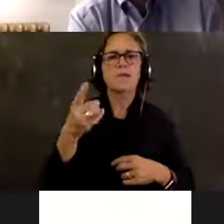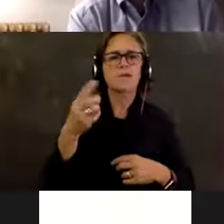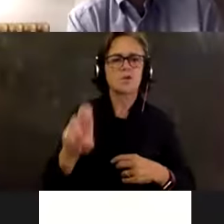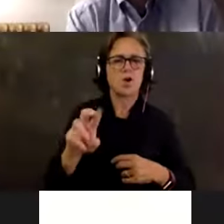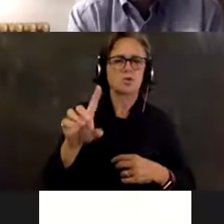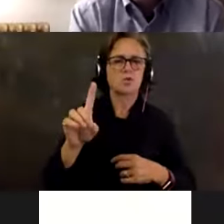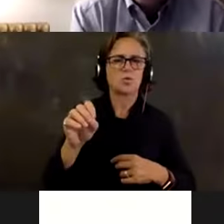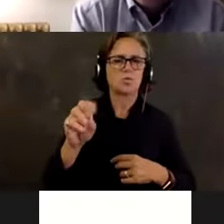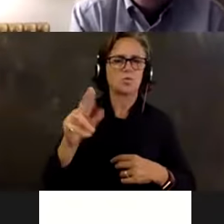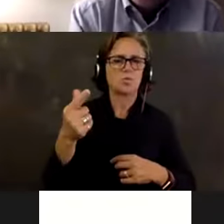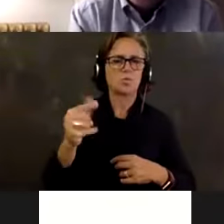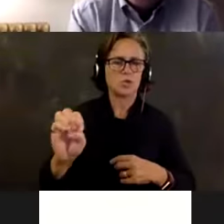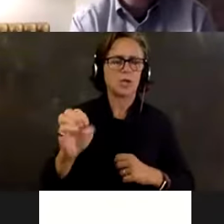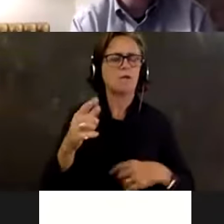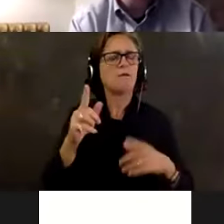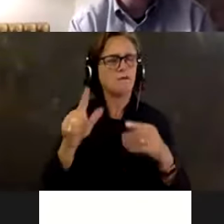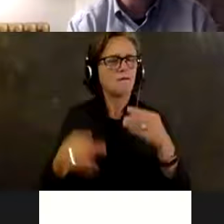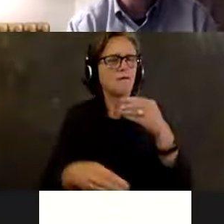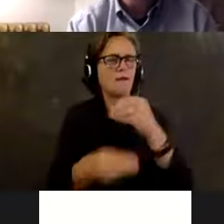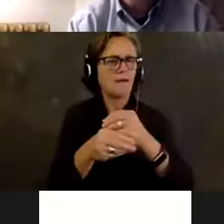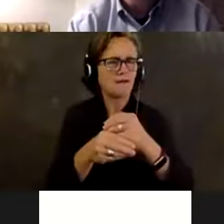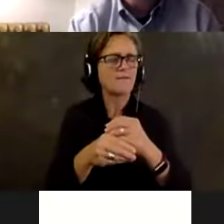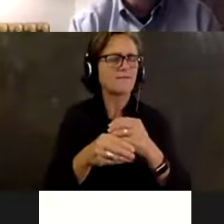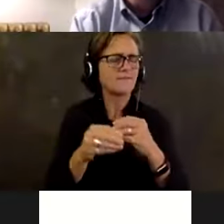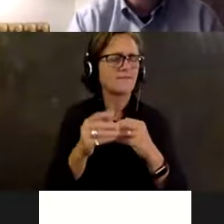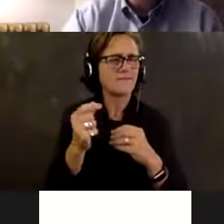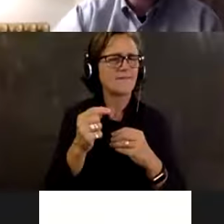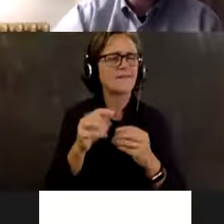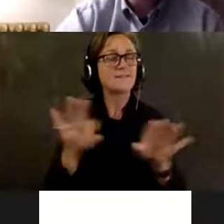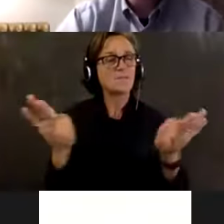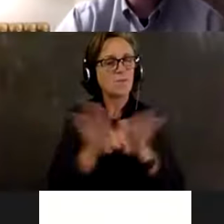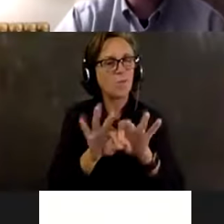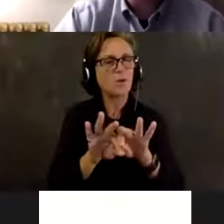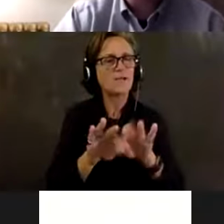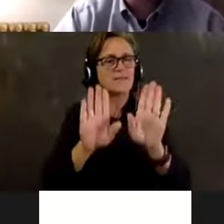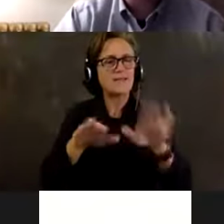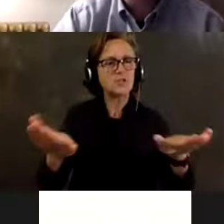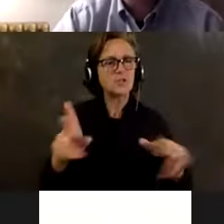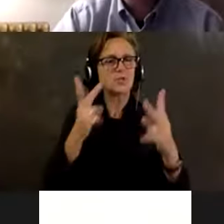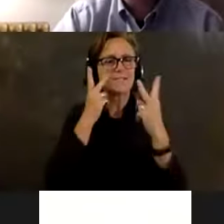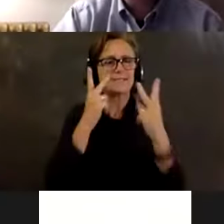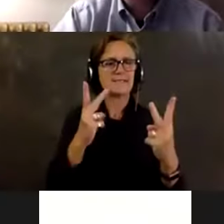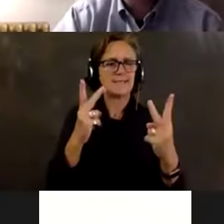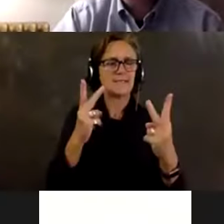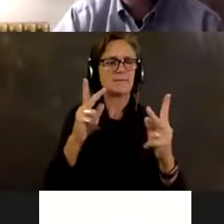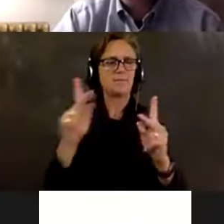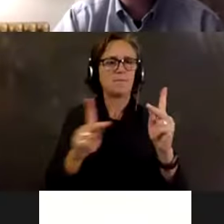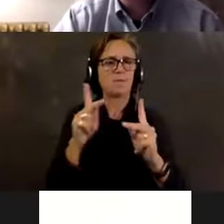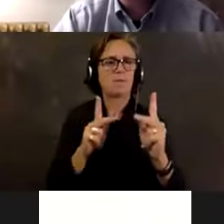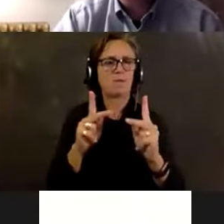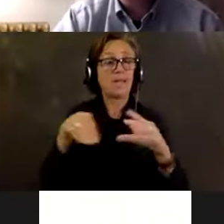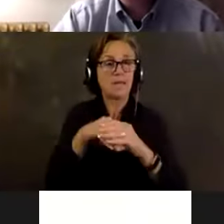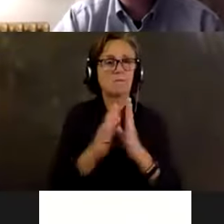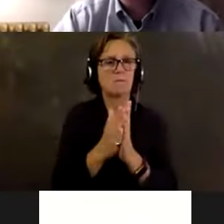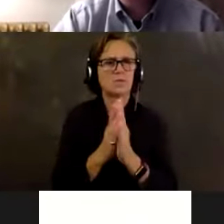kids have books that they see themselves in, as well as they see others. But for those who want